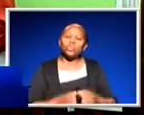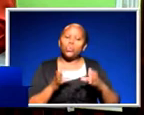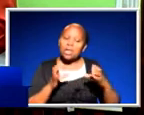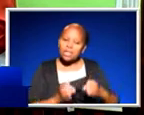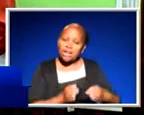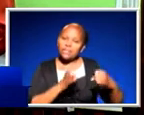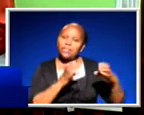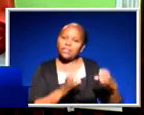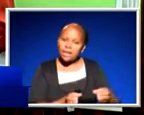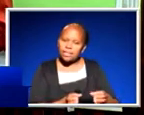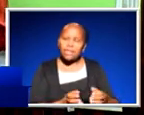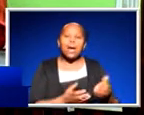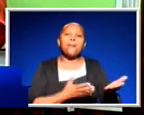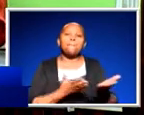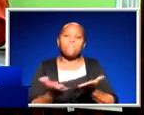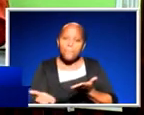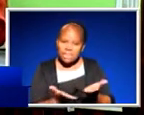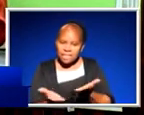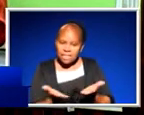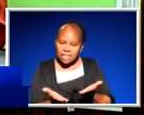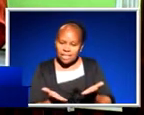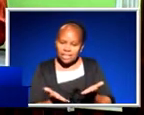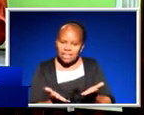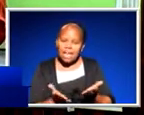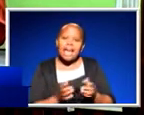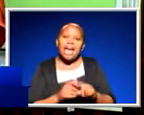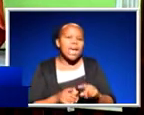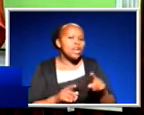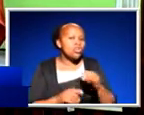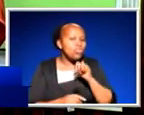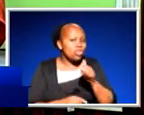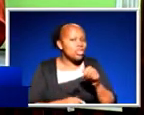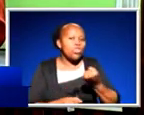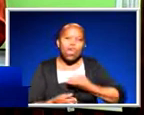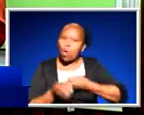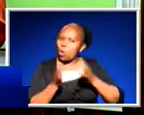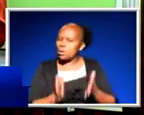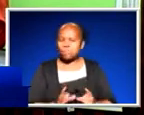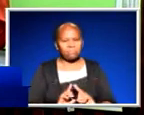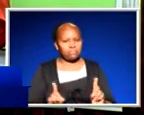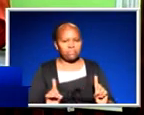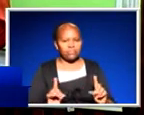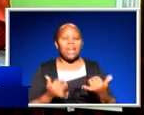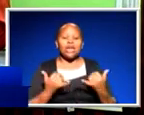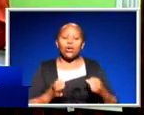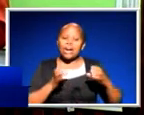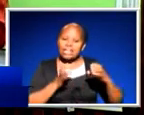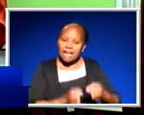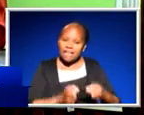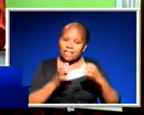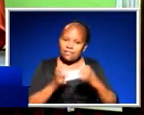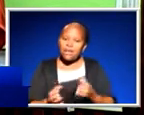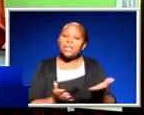classify the businesses and not the owners. We are classifying